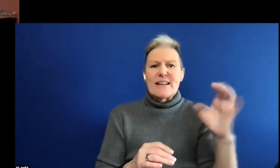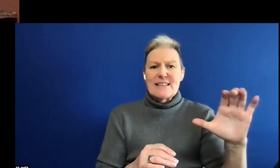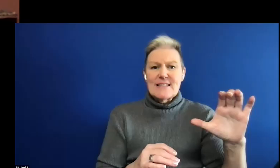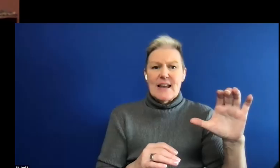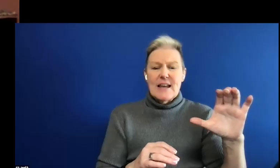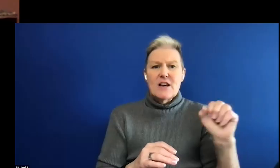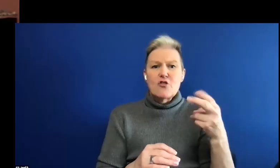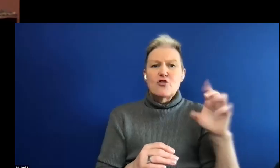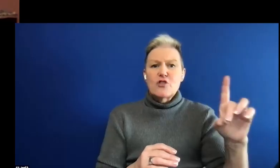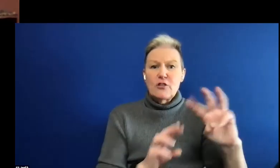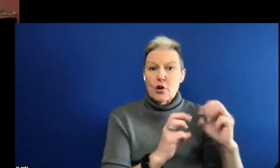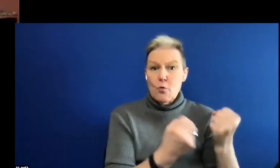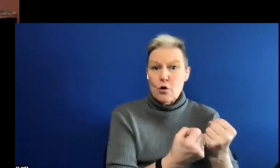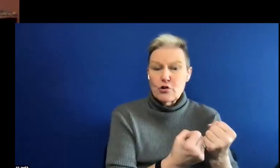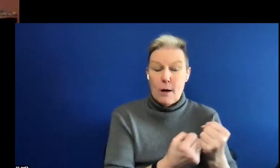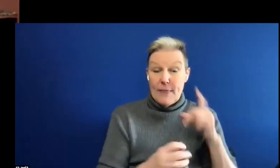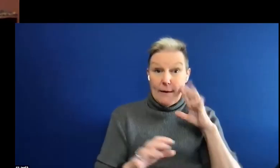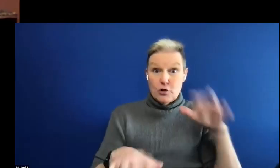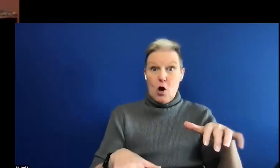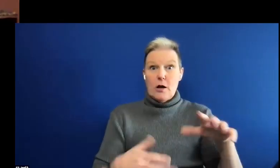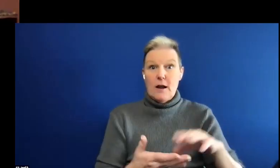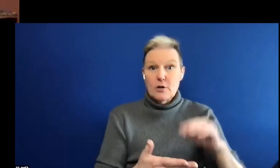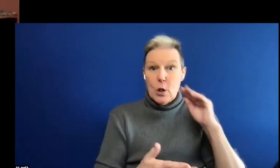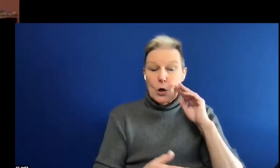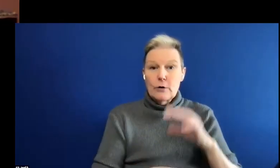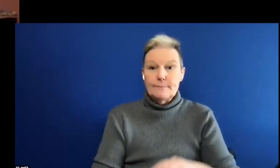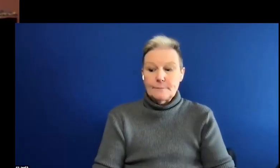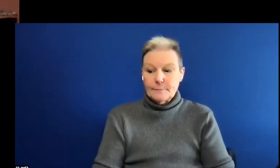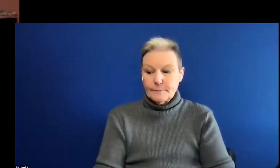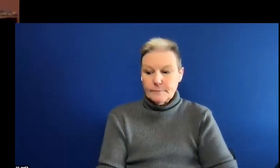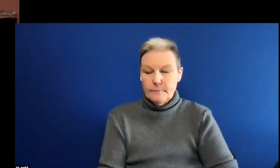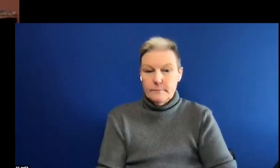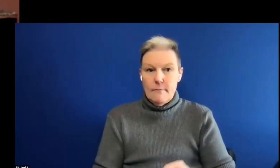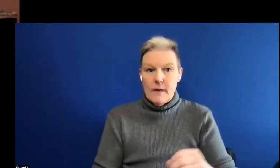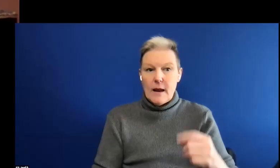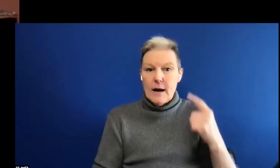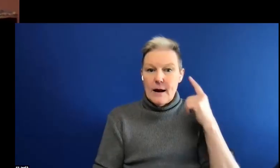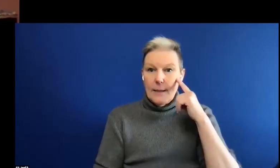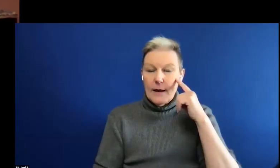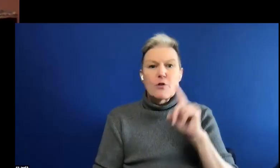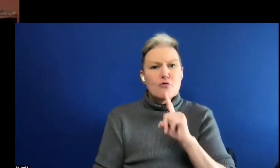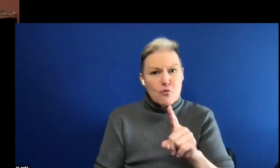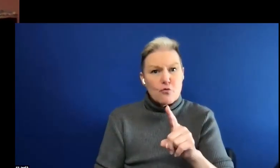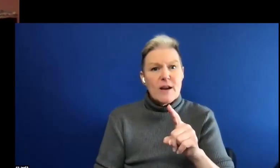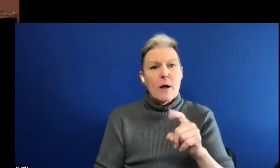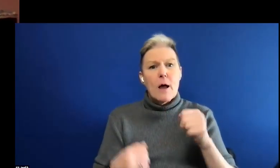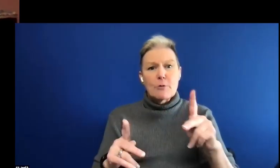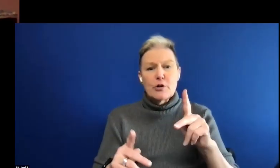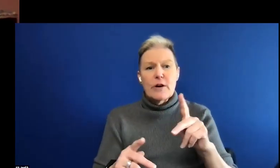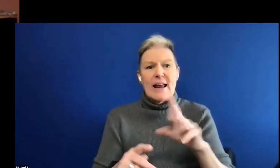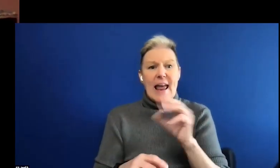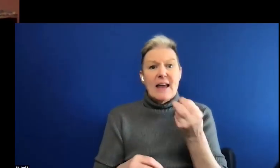workshop. And that was something that was really shocking for us to learn. And I think that there's real opportunity, and to VR's